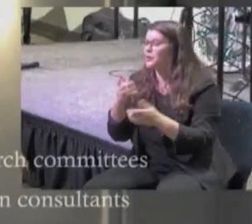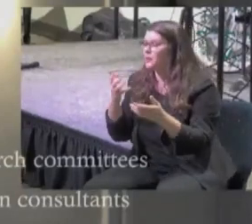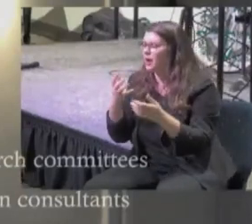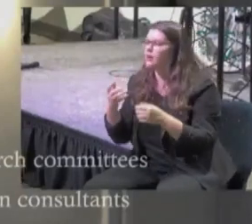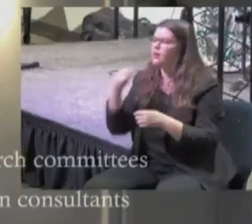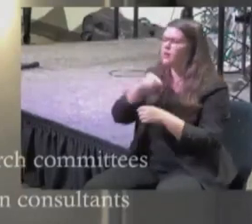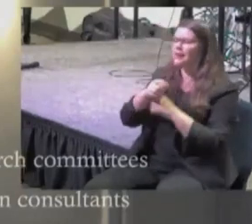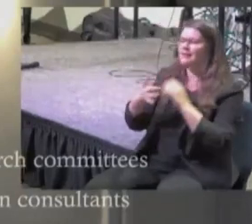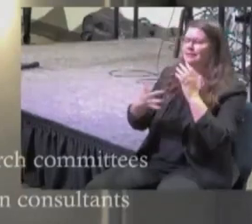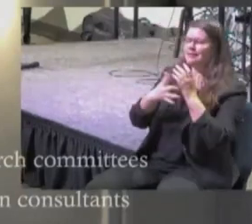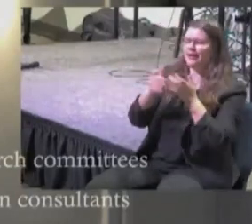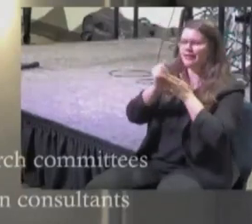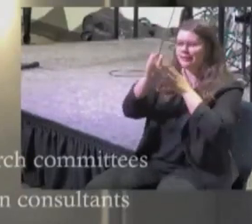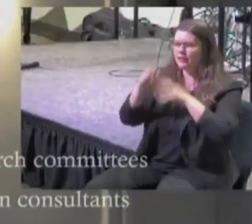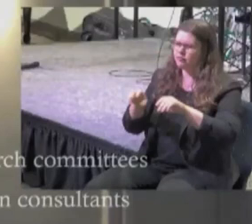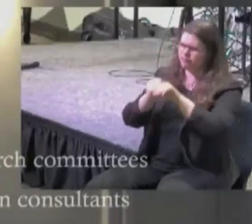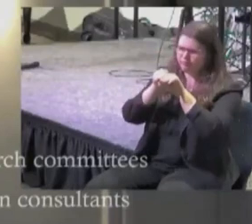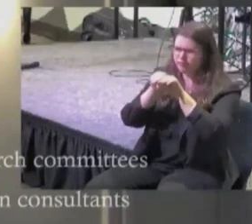Giant AI Experiments.